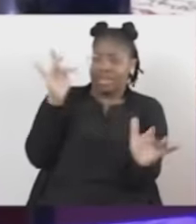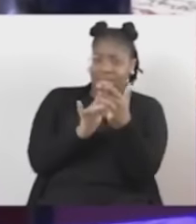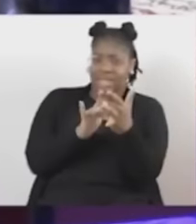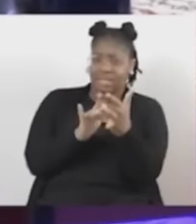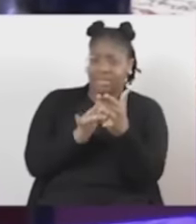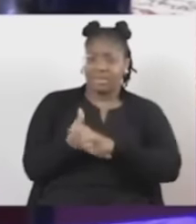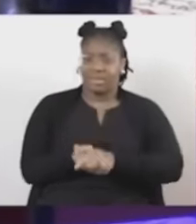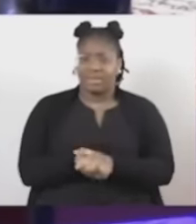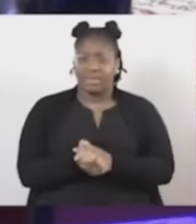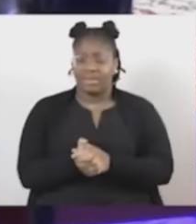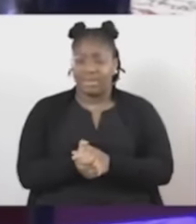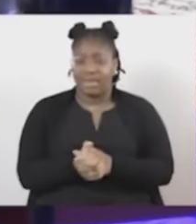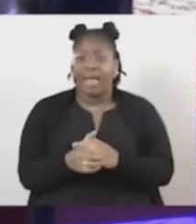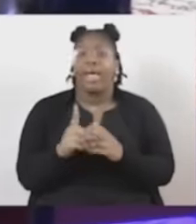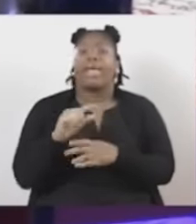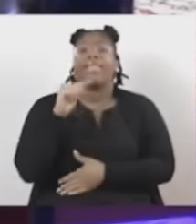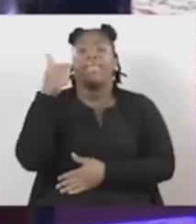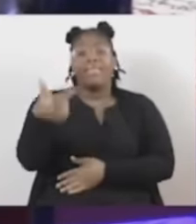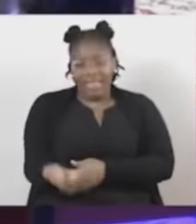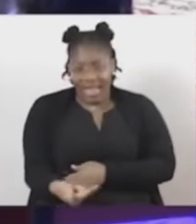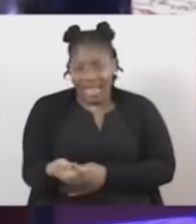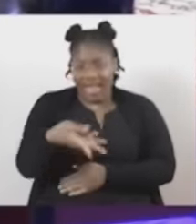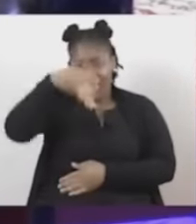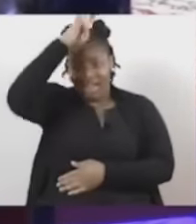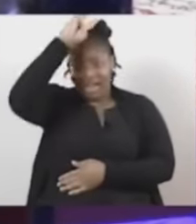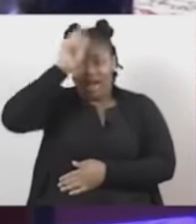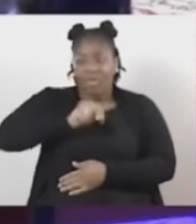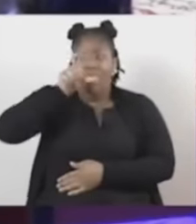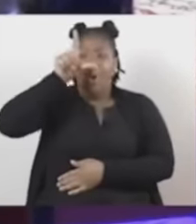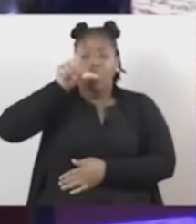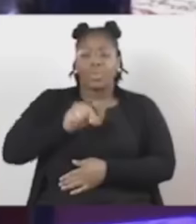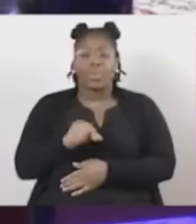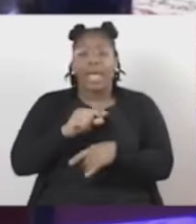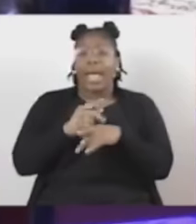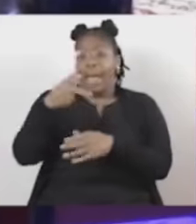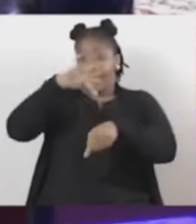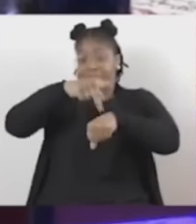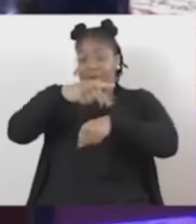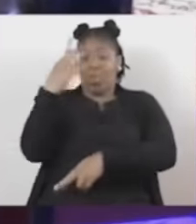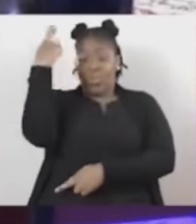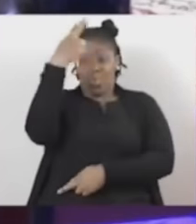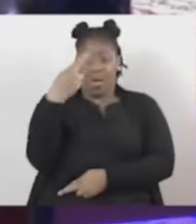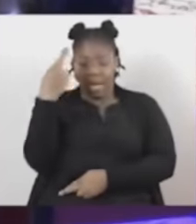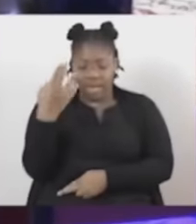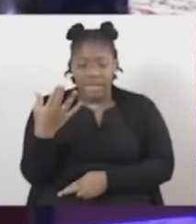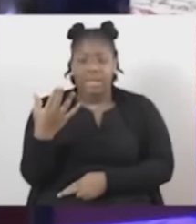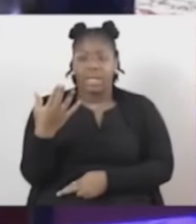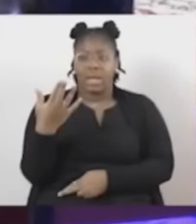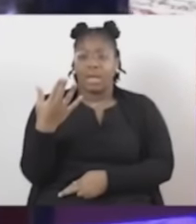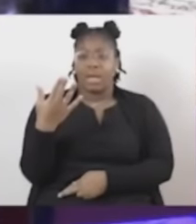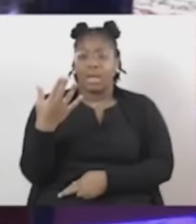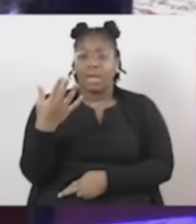Then the cock crows. And Peter realizes, Wheeler, how quickly a pulled loose